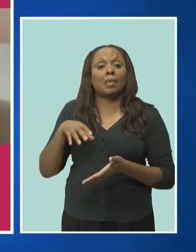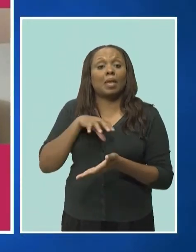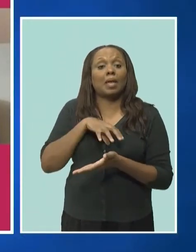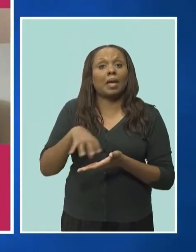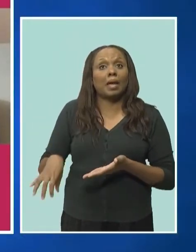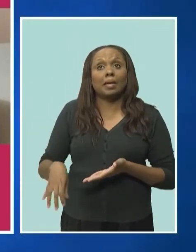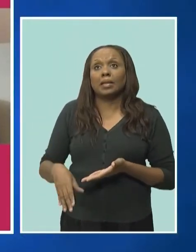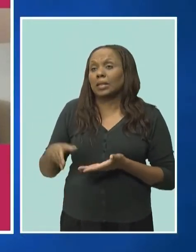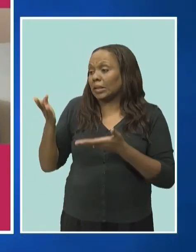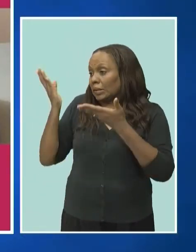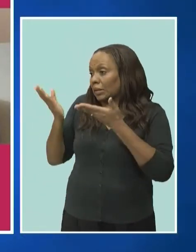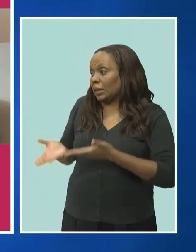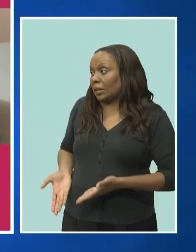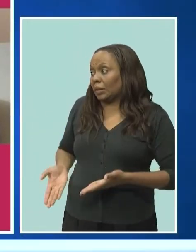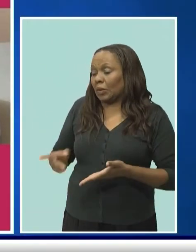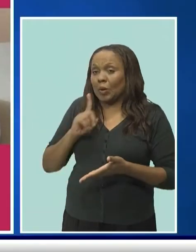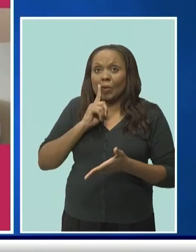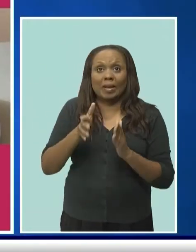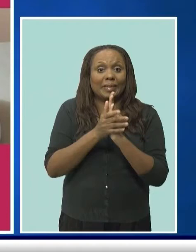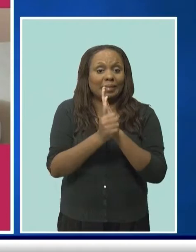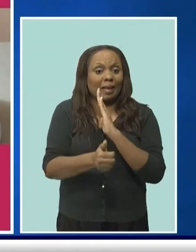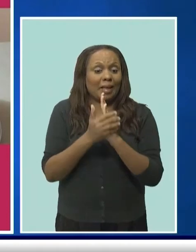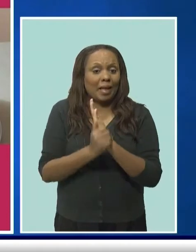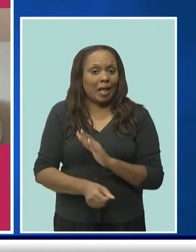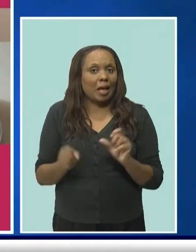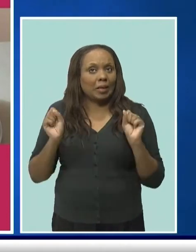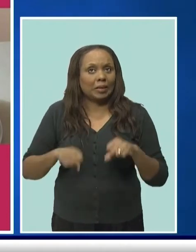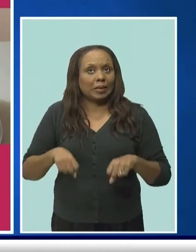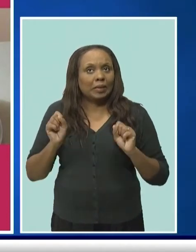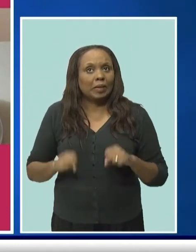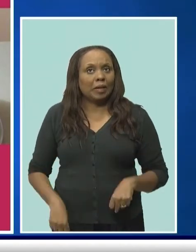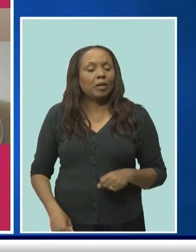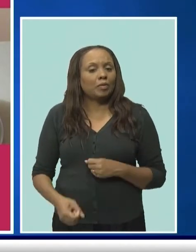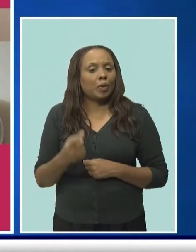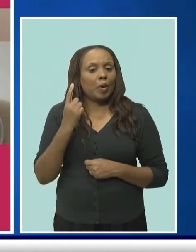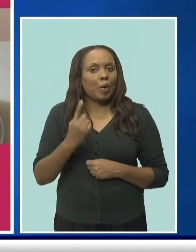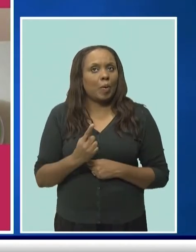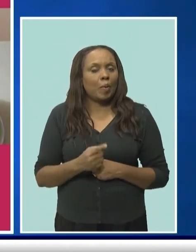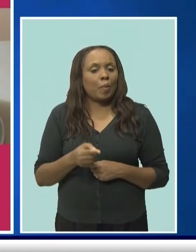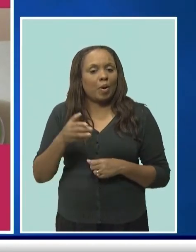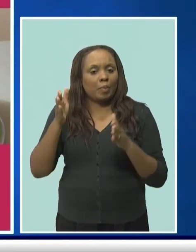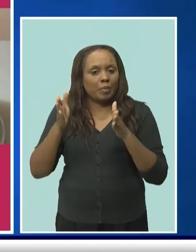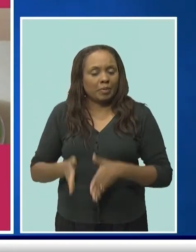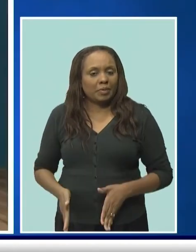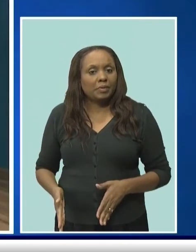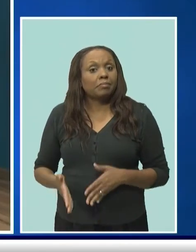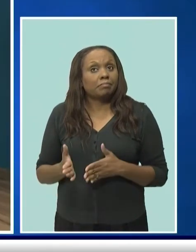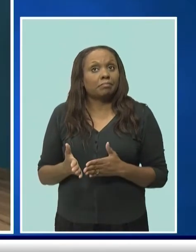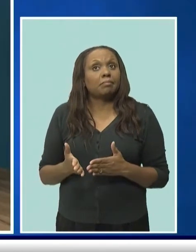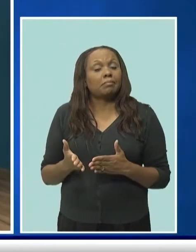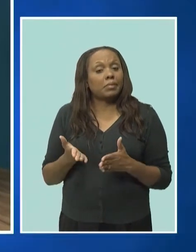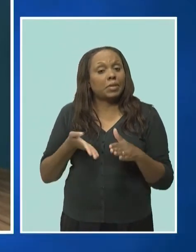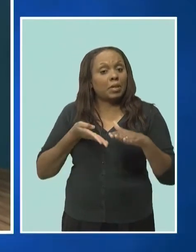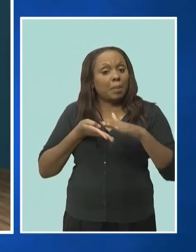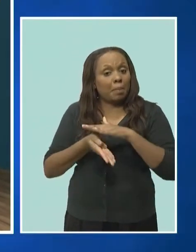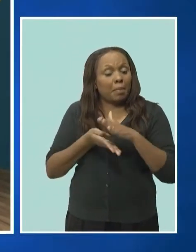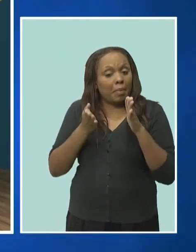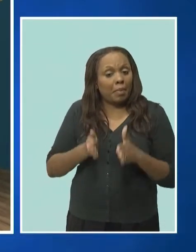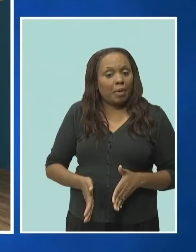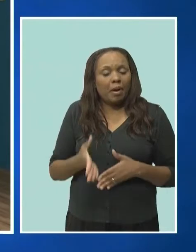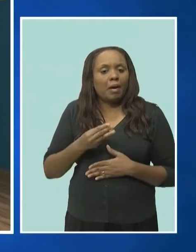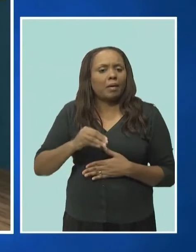are just some examples of the talent and abilities of Odella Boxall. But as the baker and self-taught graphic designer